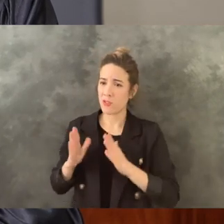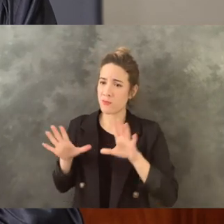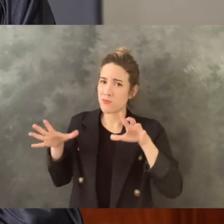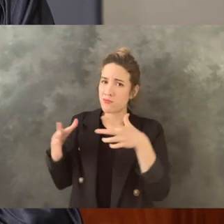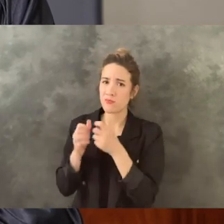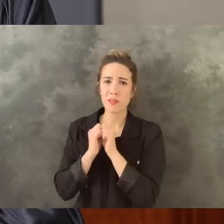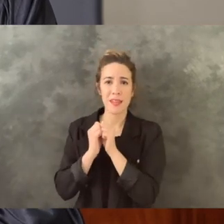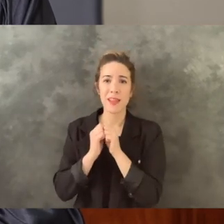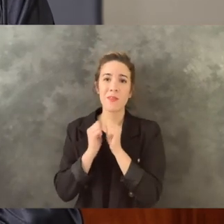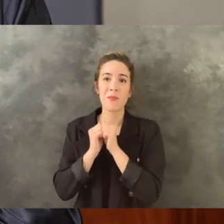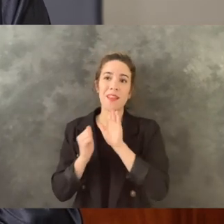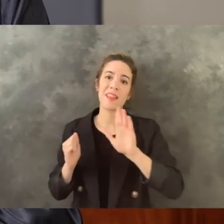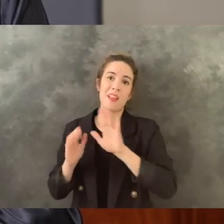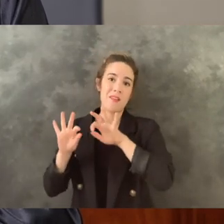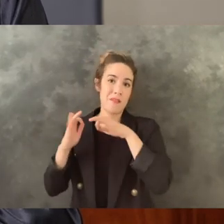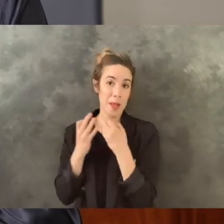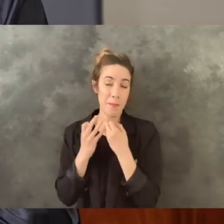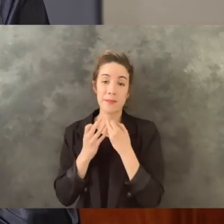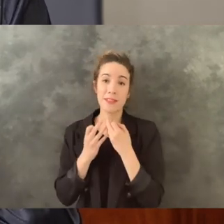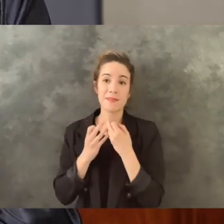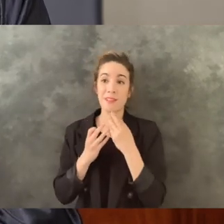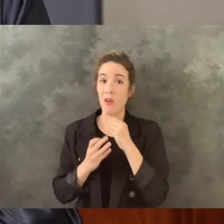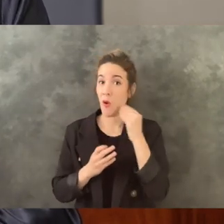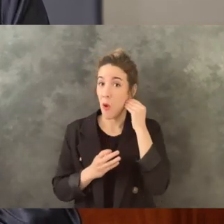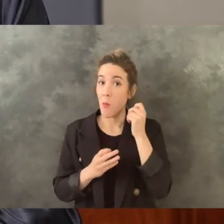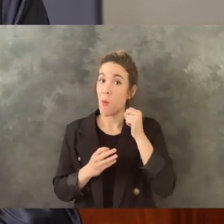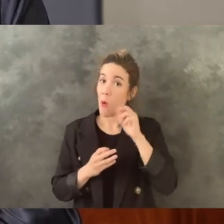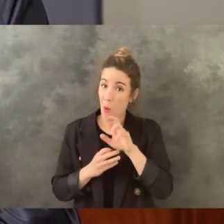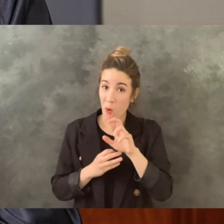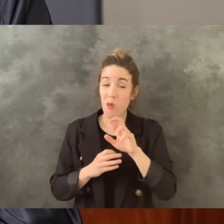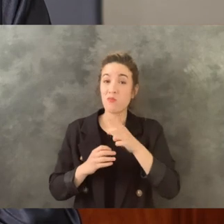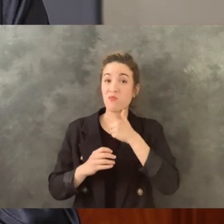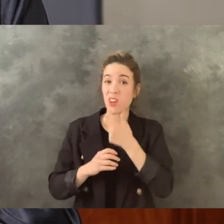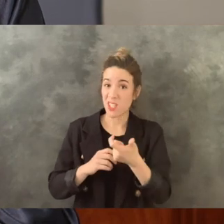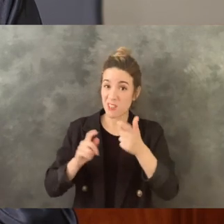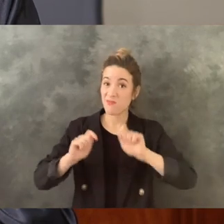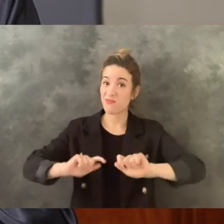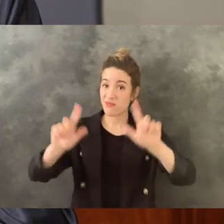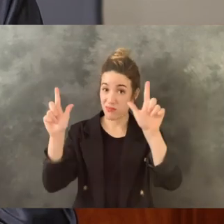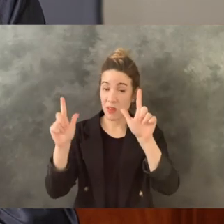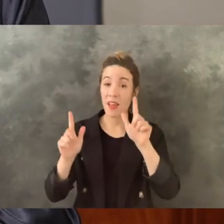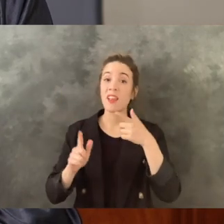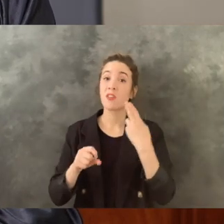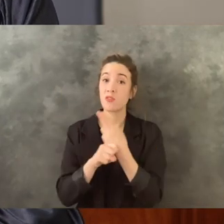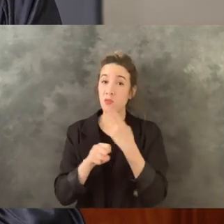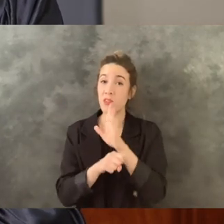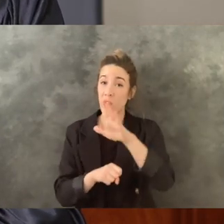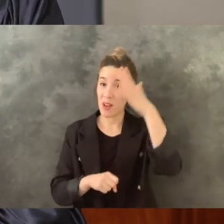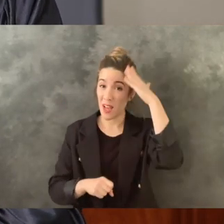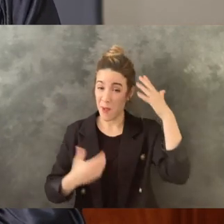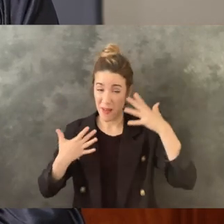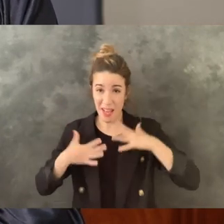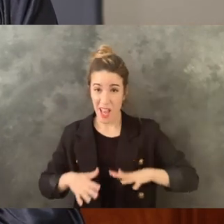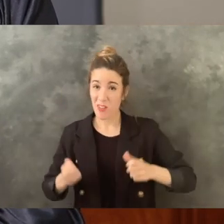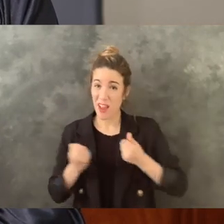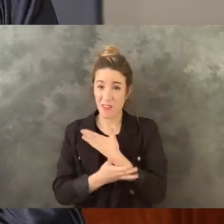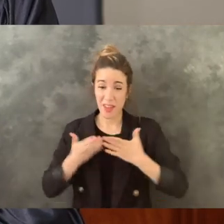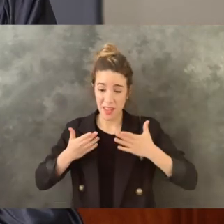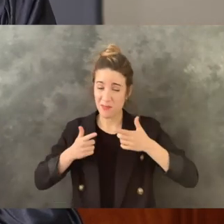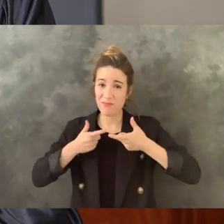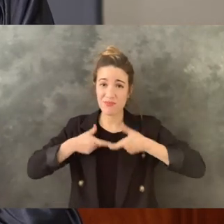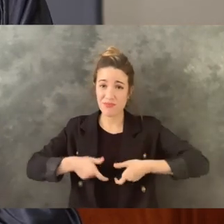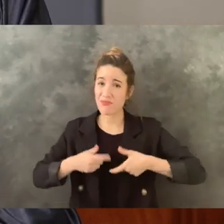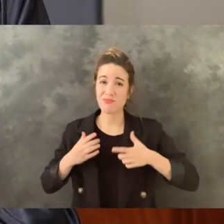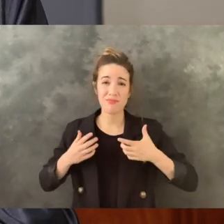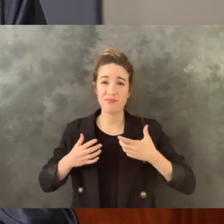gathered together with their loved ones at home or by virtual meeting, and that you're wearing your cap and gown, your medallions, your honor cords, all